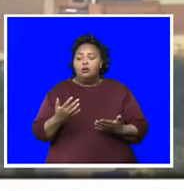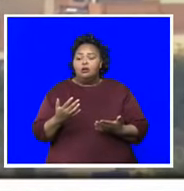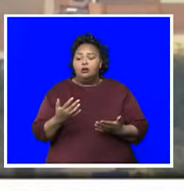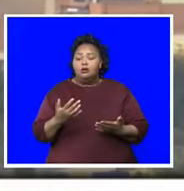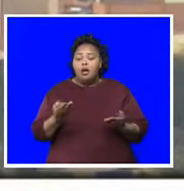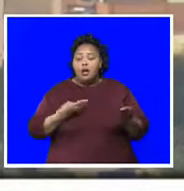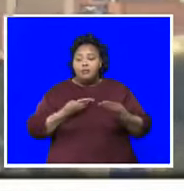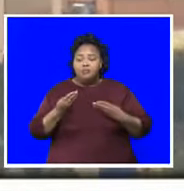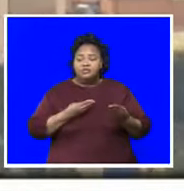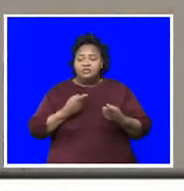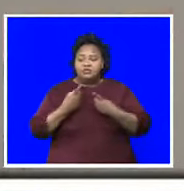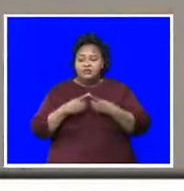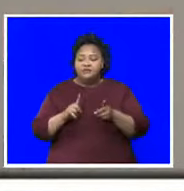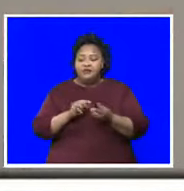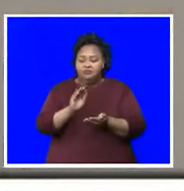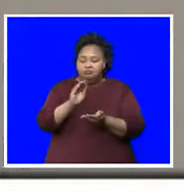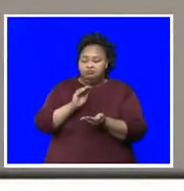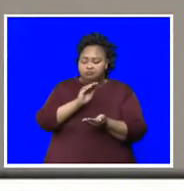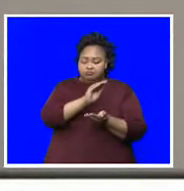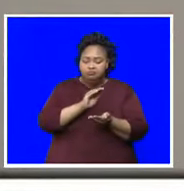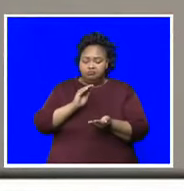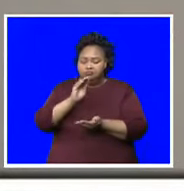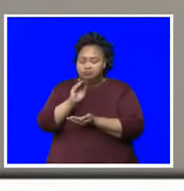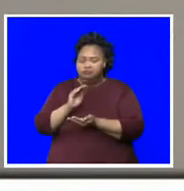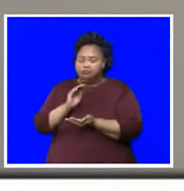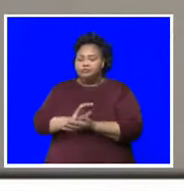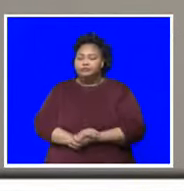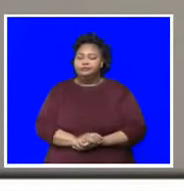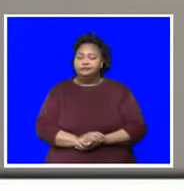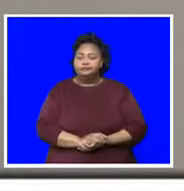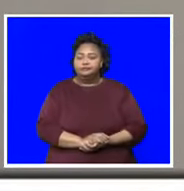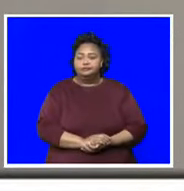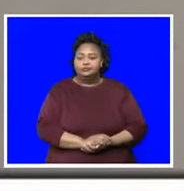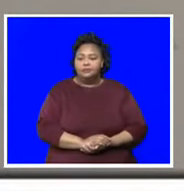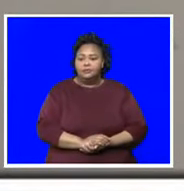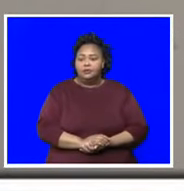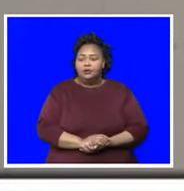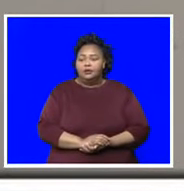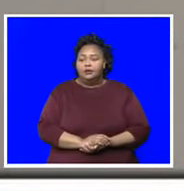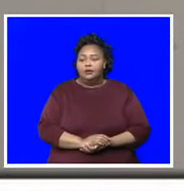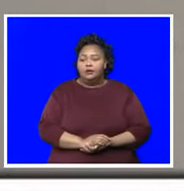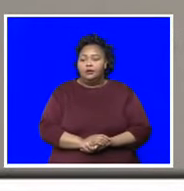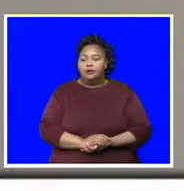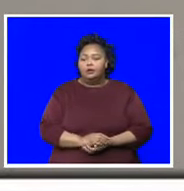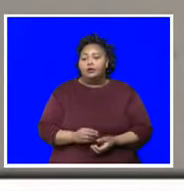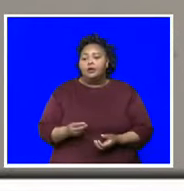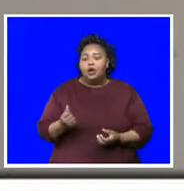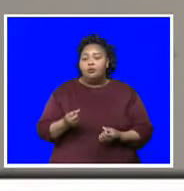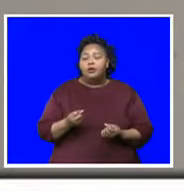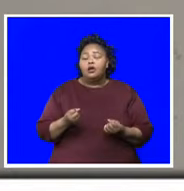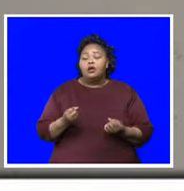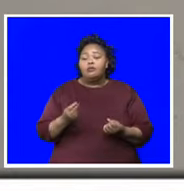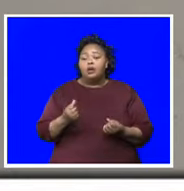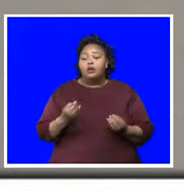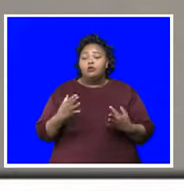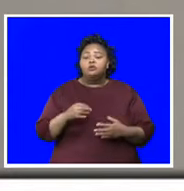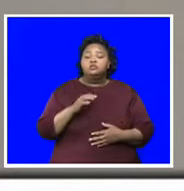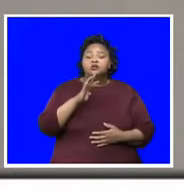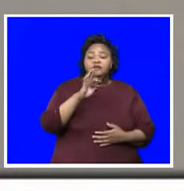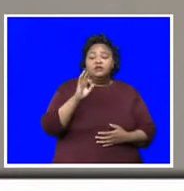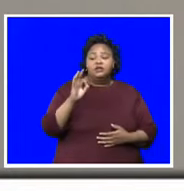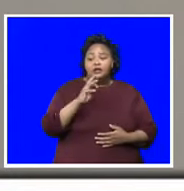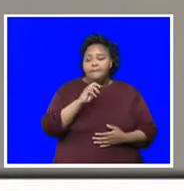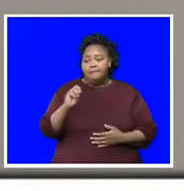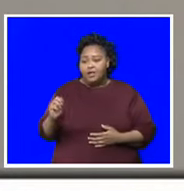among SMEs. The number of years will be about 43 million so such entities were out of less kwama and the mass sectors